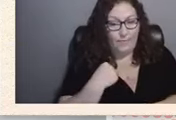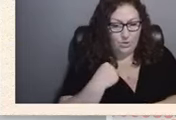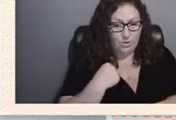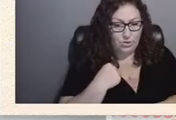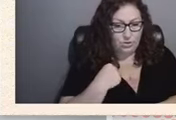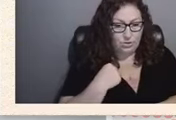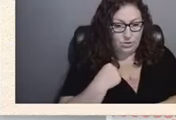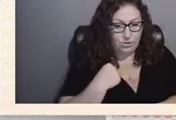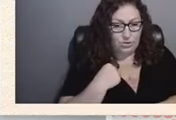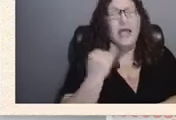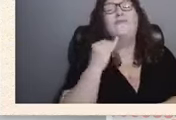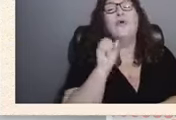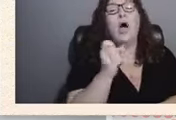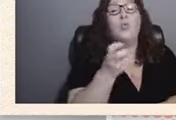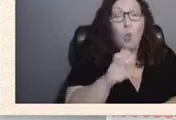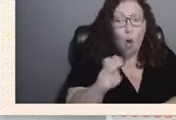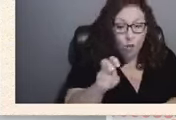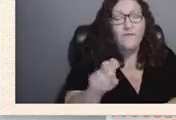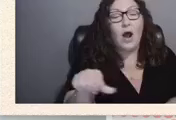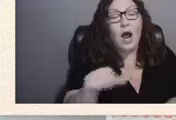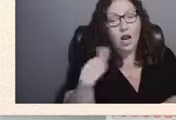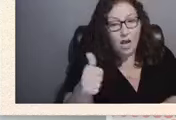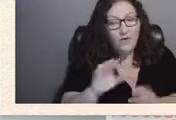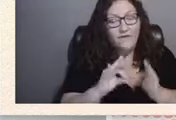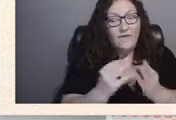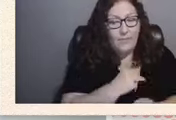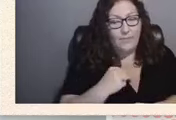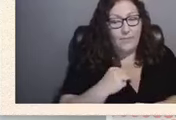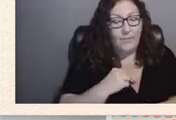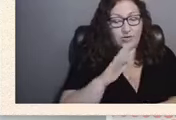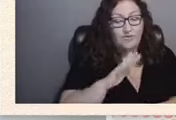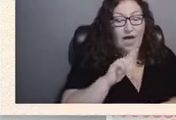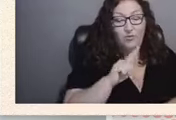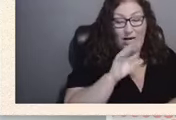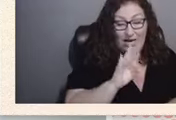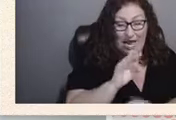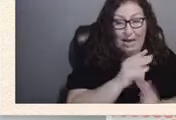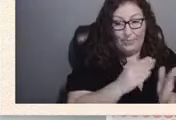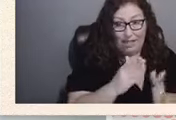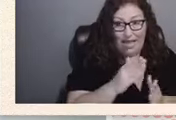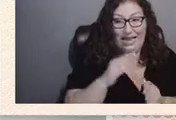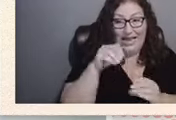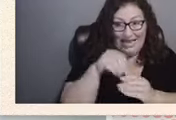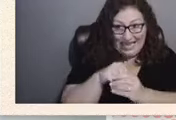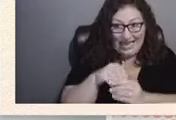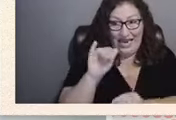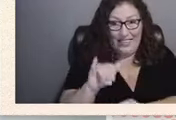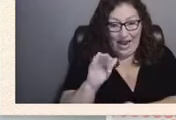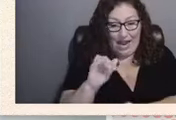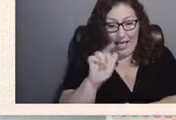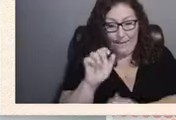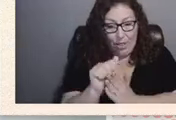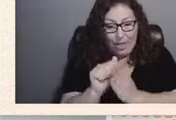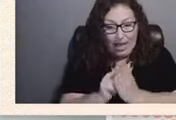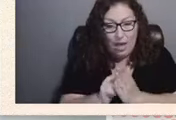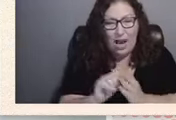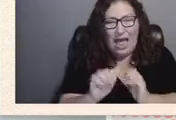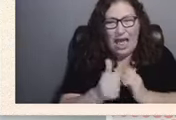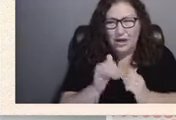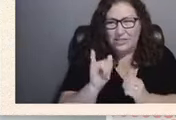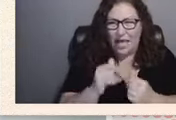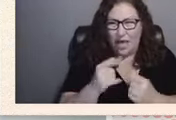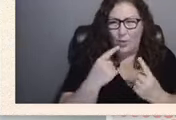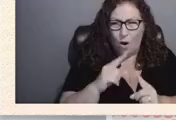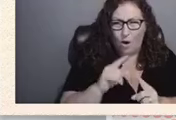over another family member's 529 plan into the ABLE account, how does that work if the amount in the other account is